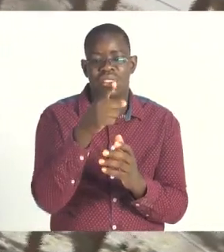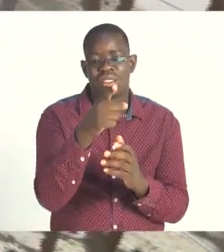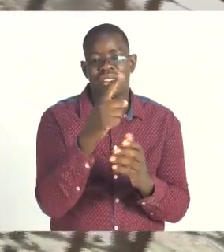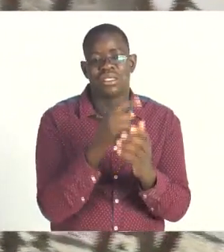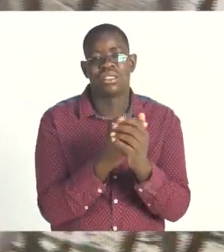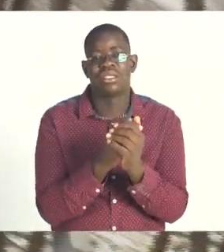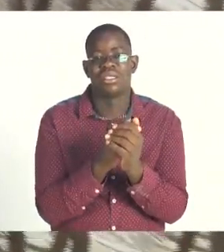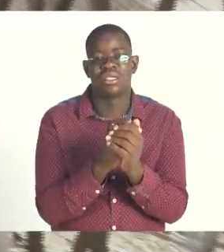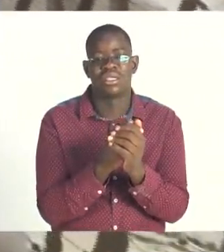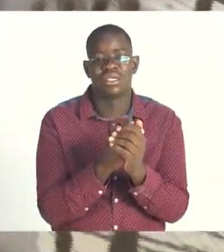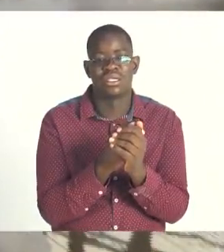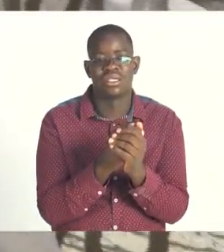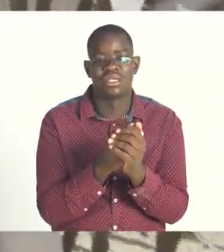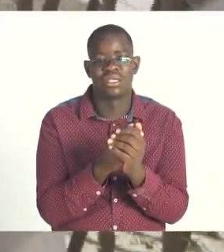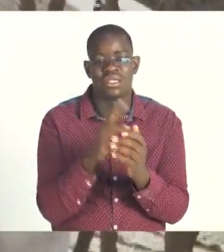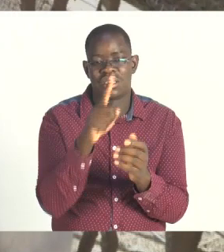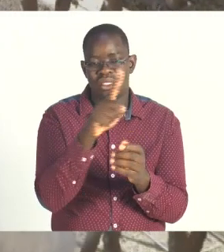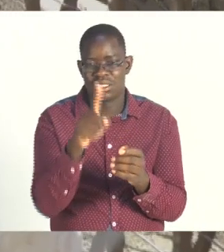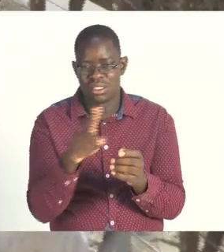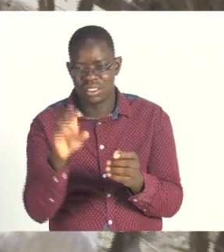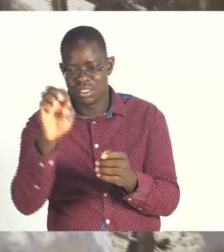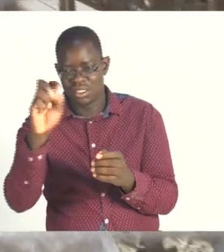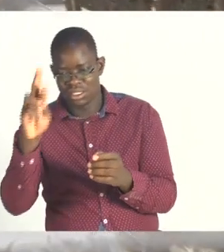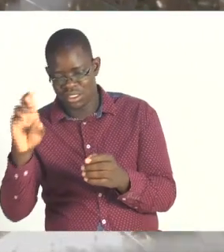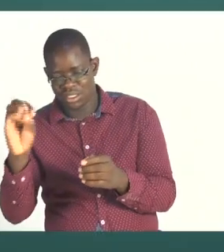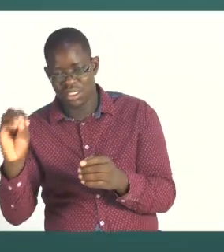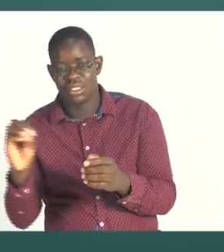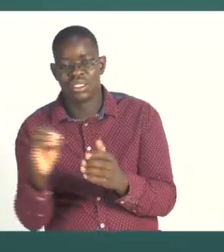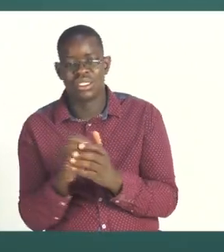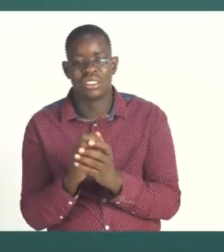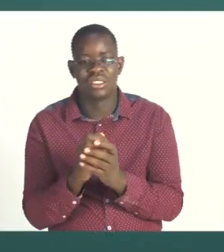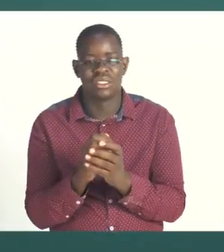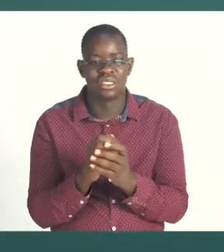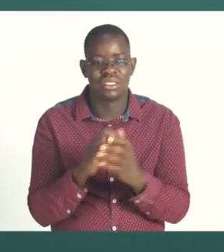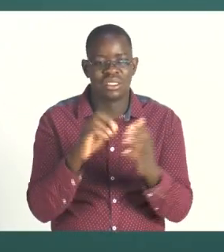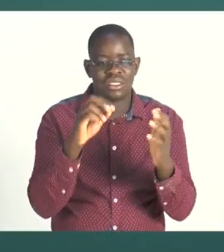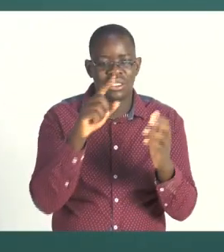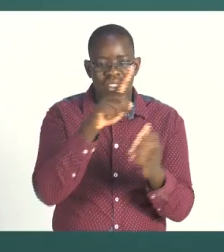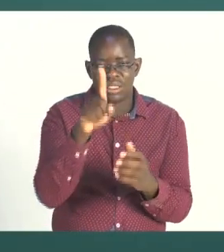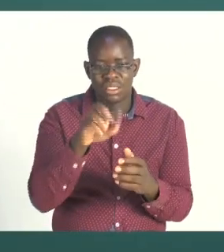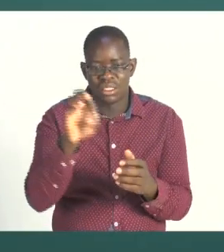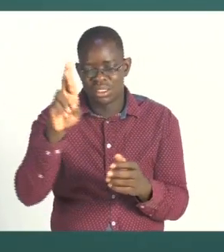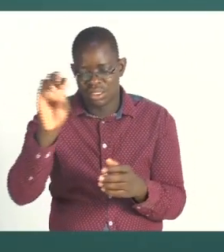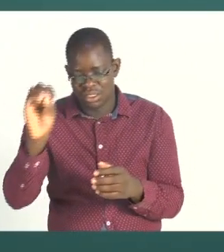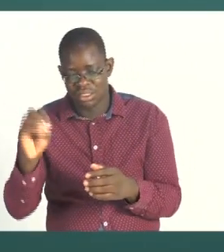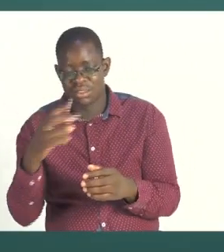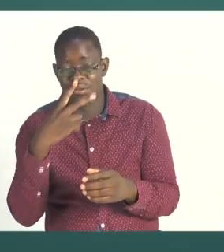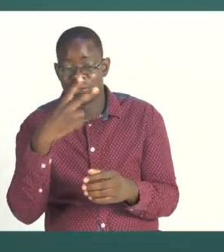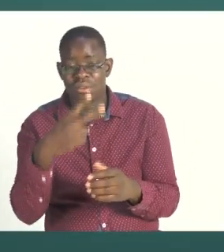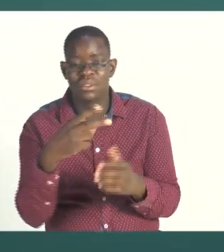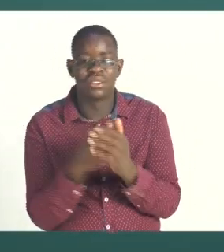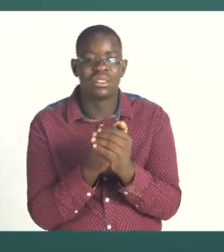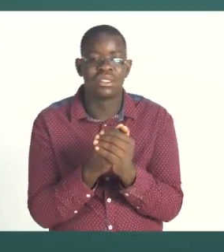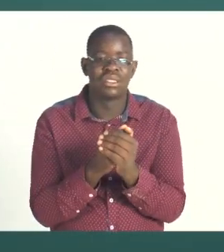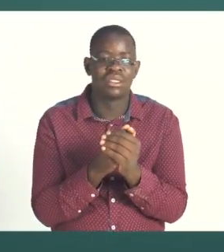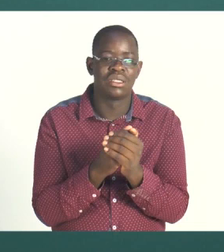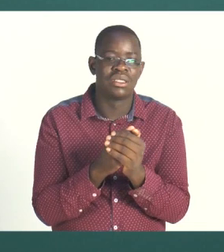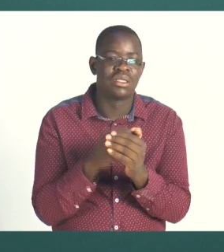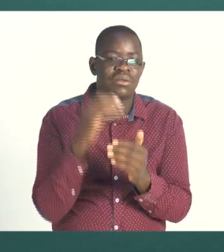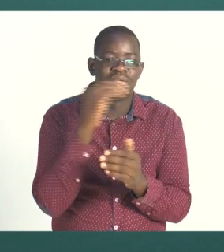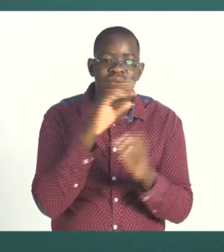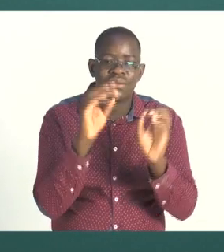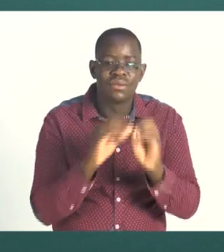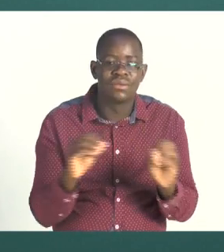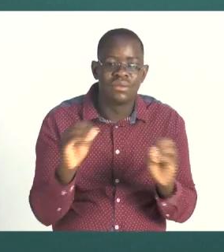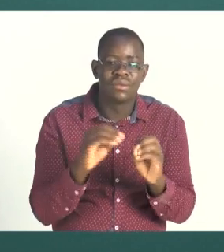are indeed under the zero grazing system. Zero grazing, as you observed before, means no grazing.